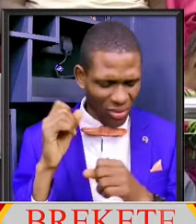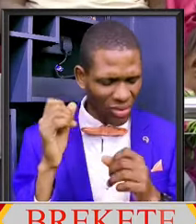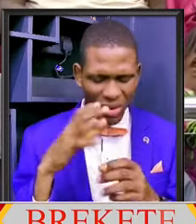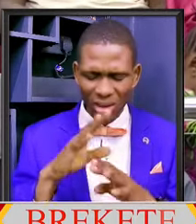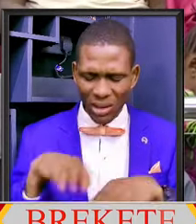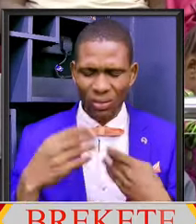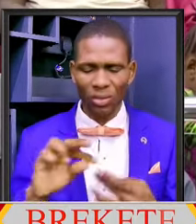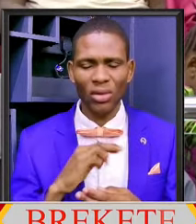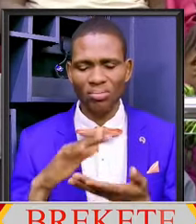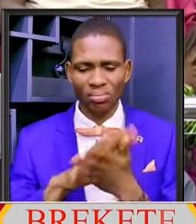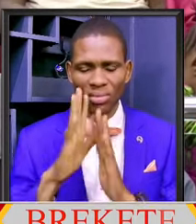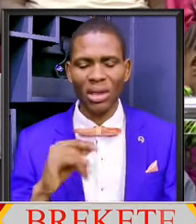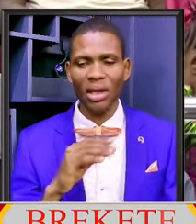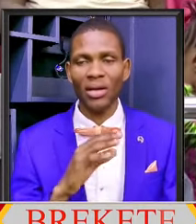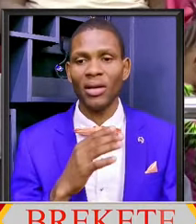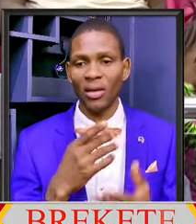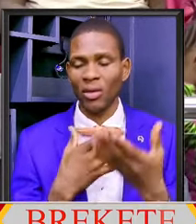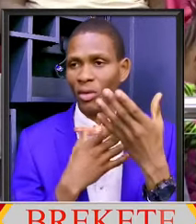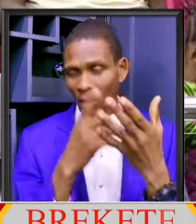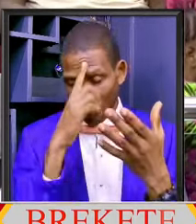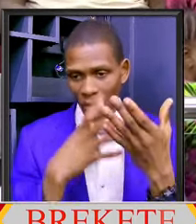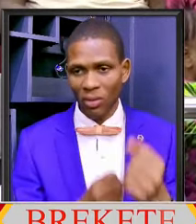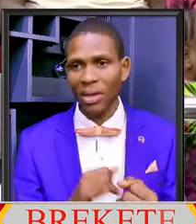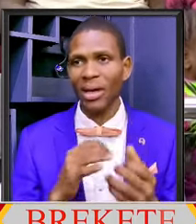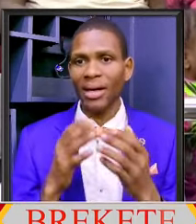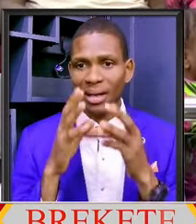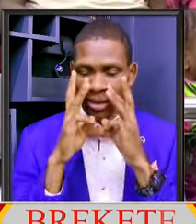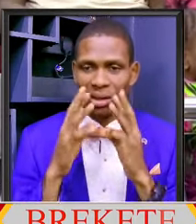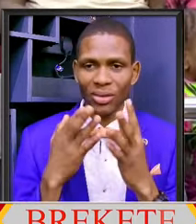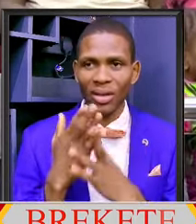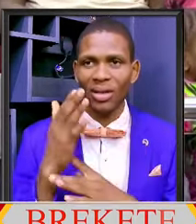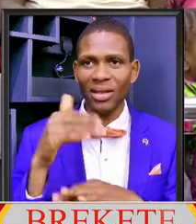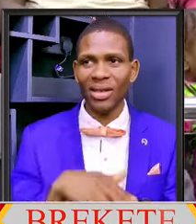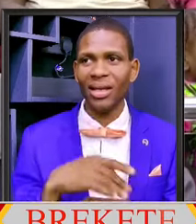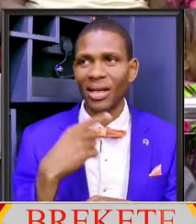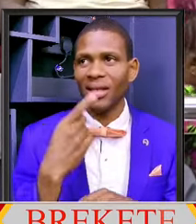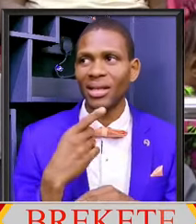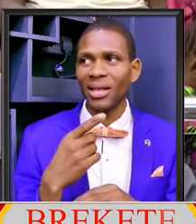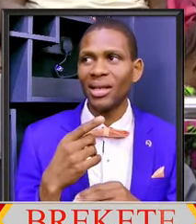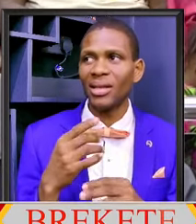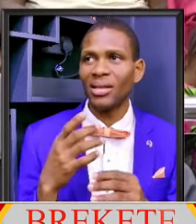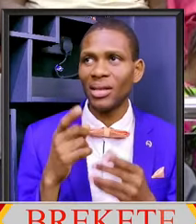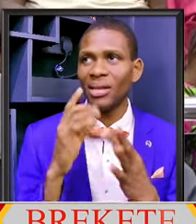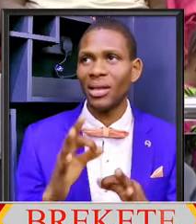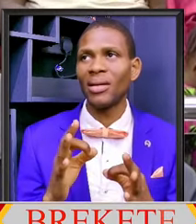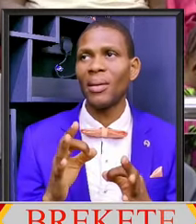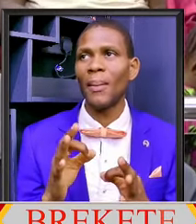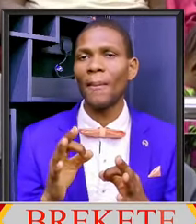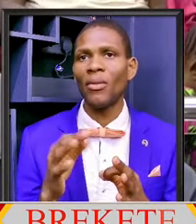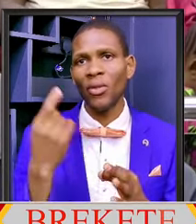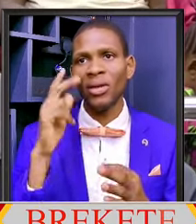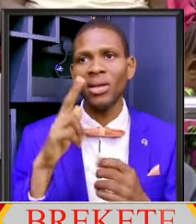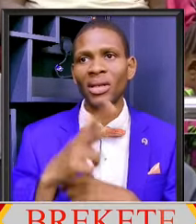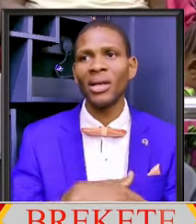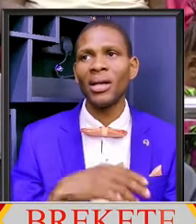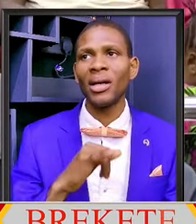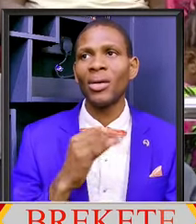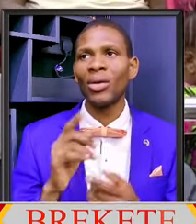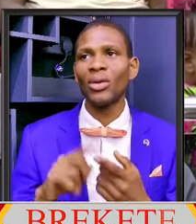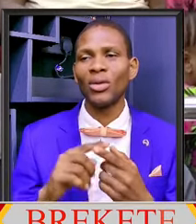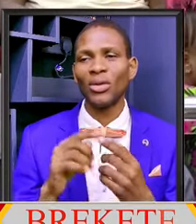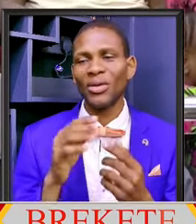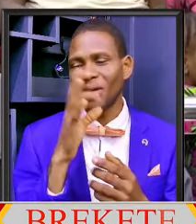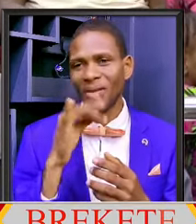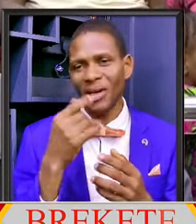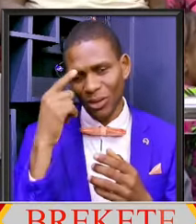and confidence. Sir, I cried yesterday throughout the night, and I took it upon myself. I say, for 3 days, I want to fast